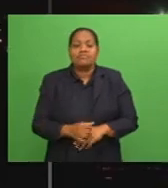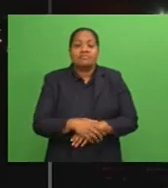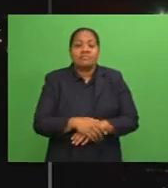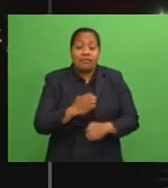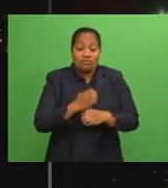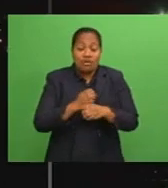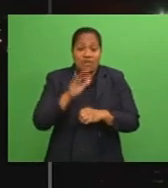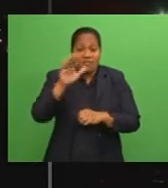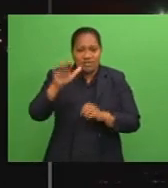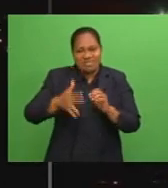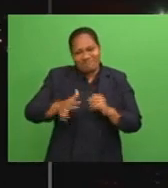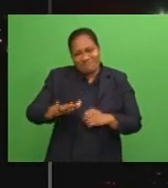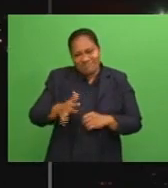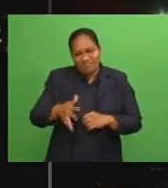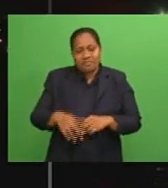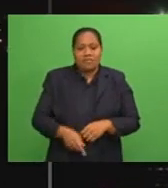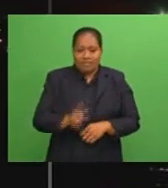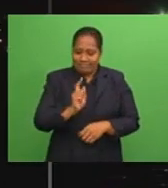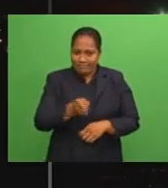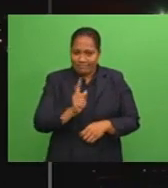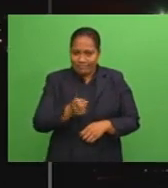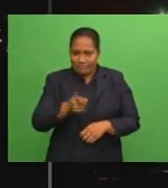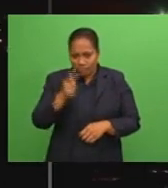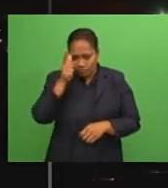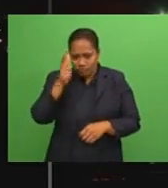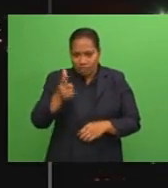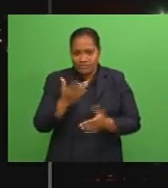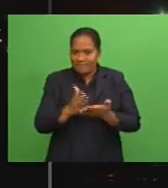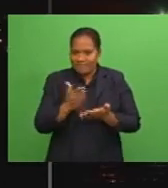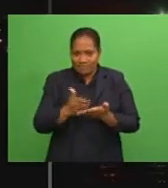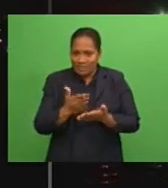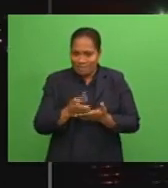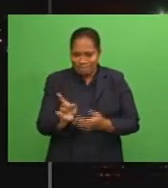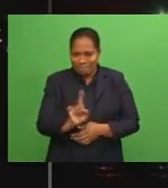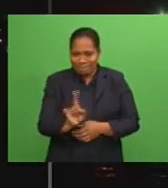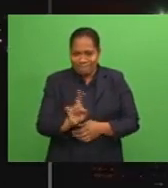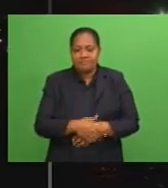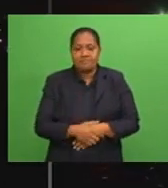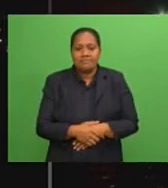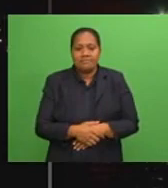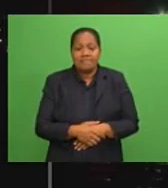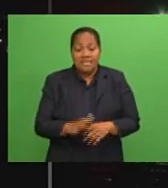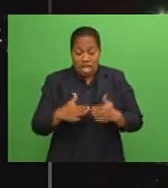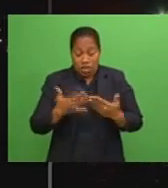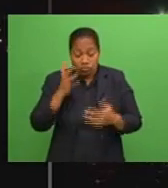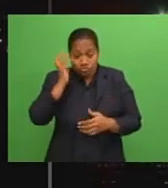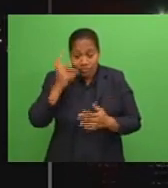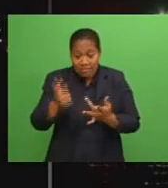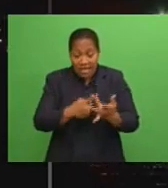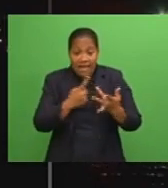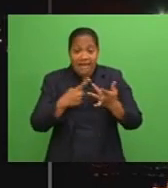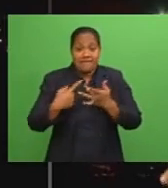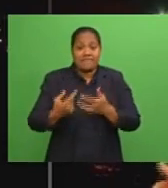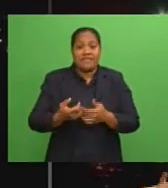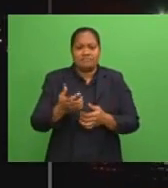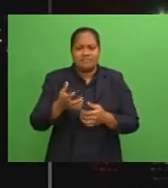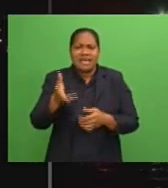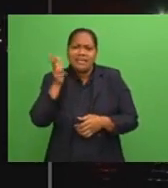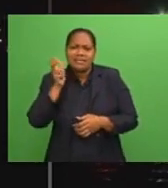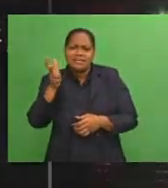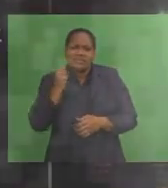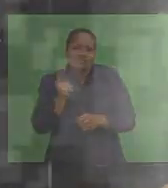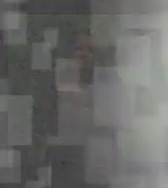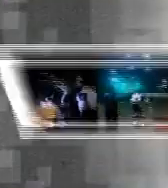take advantage, FNPF warns employers. Now for these stories and others, tune in daily to our sister radio station Gold FM. Our